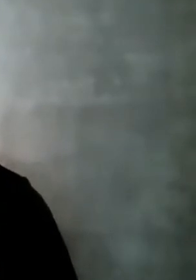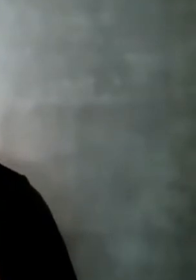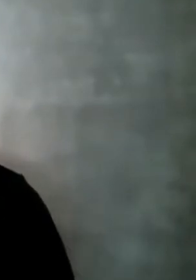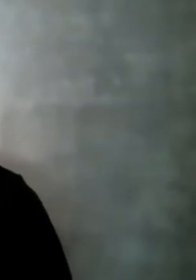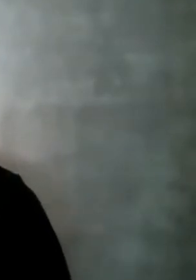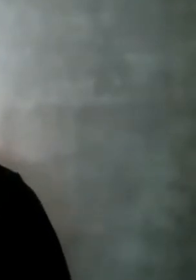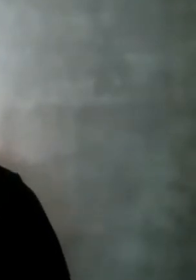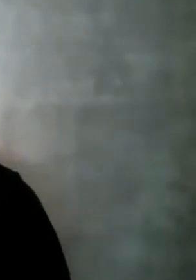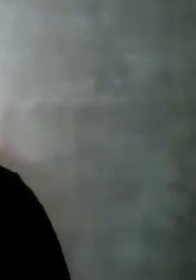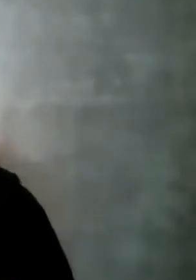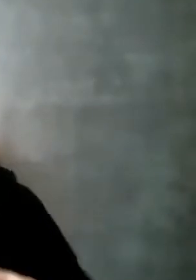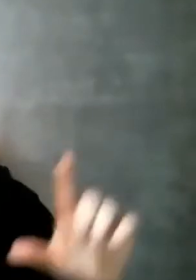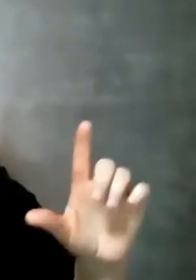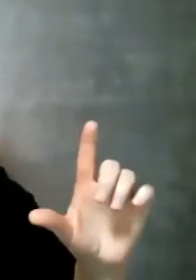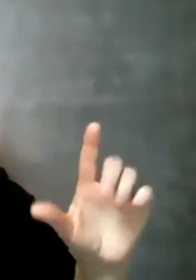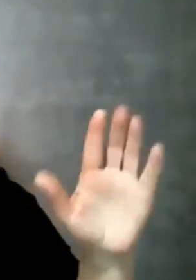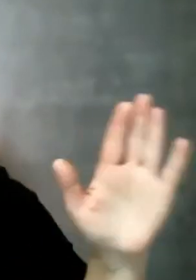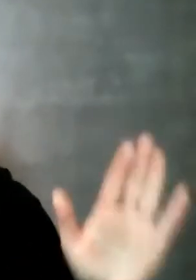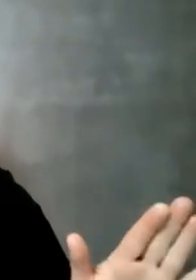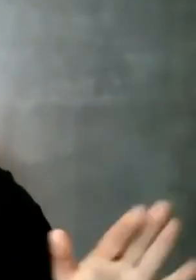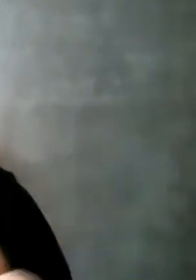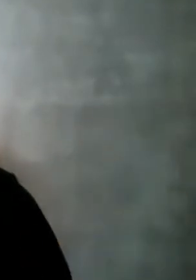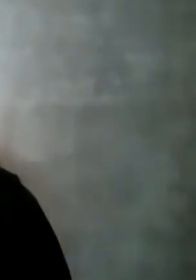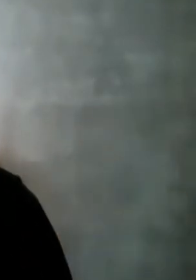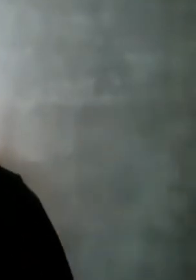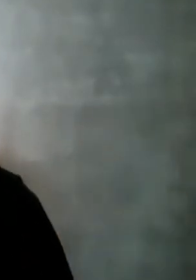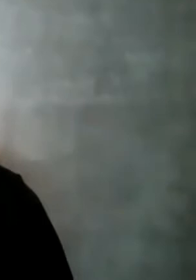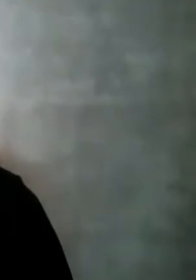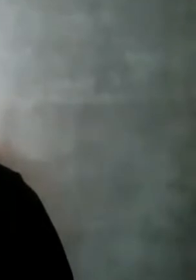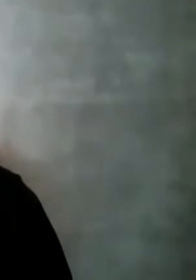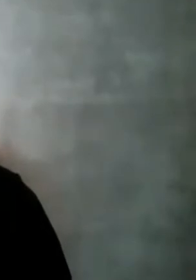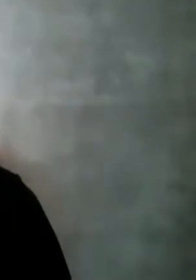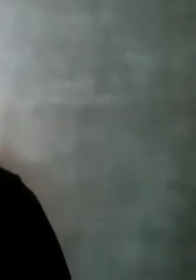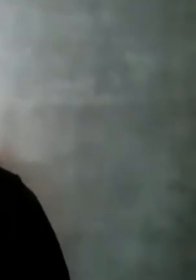you. Well, it gives everybody a second to think about it.